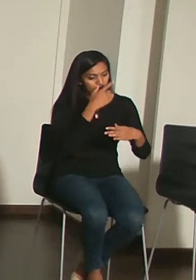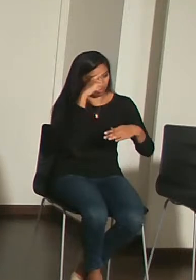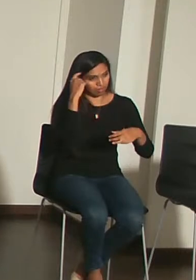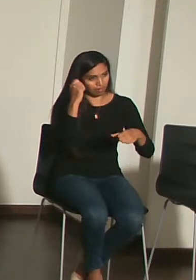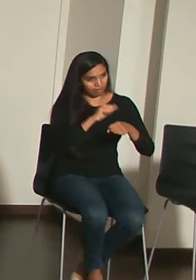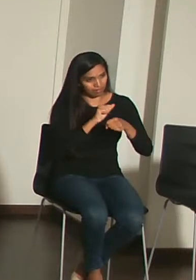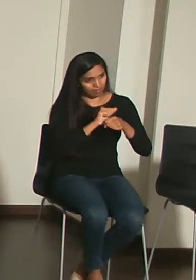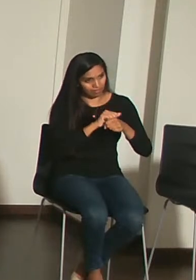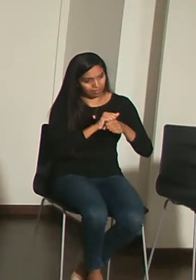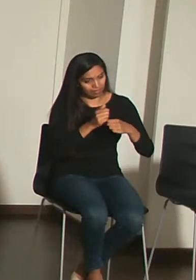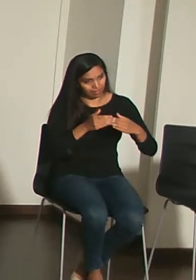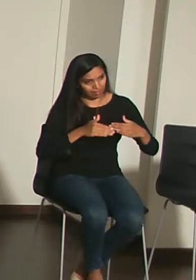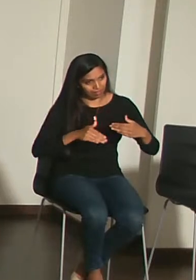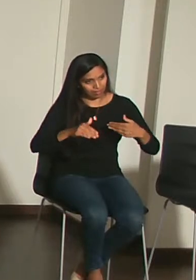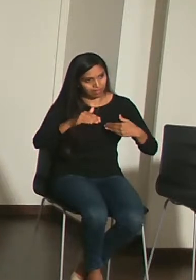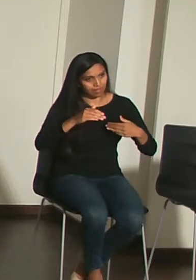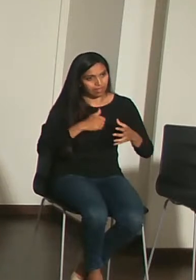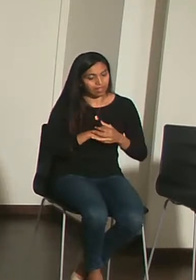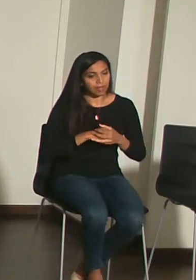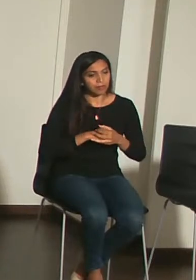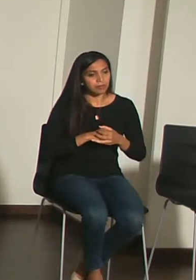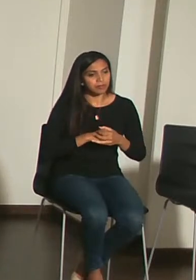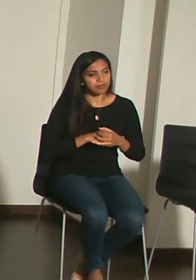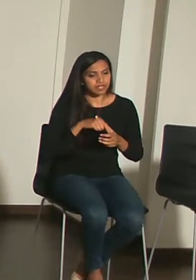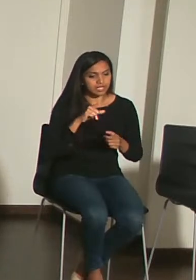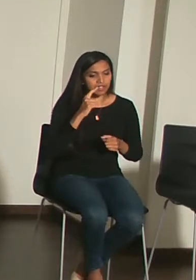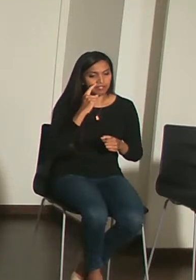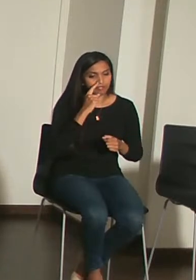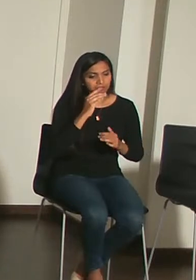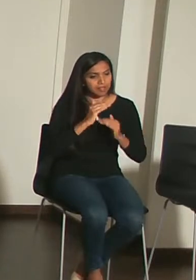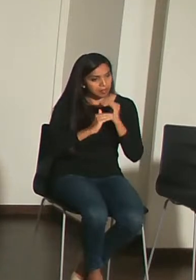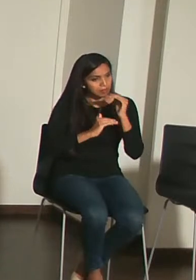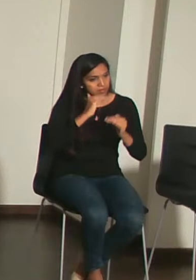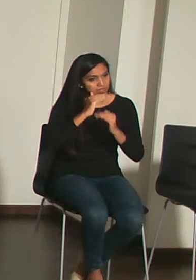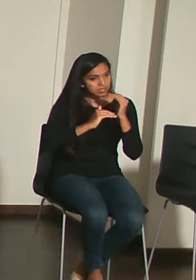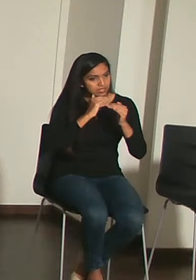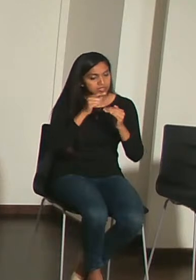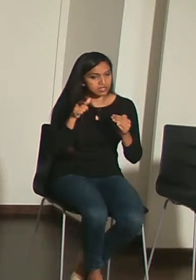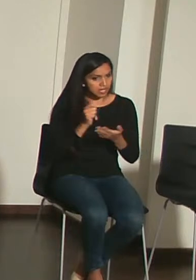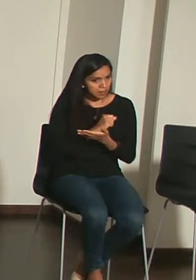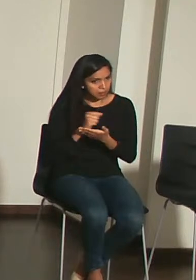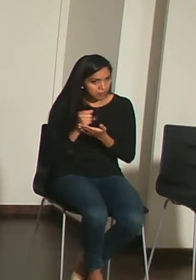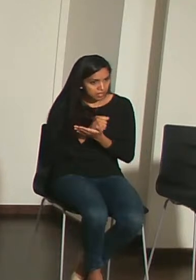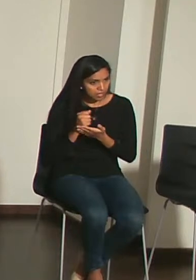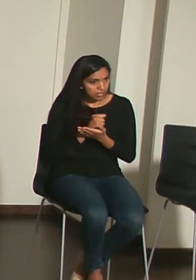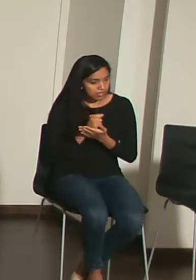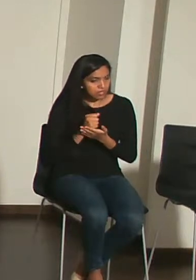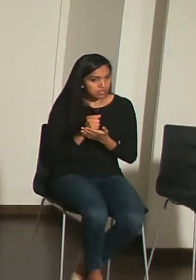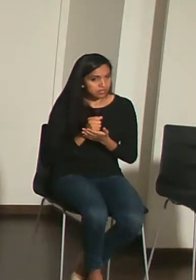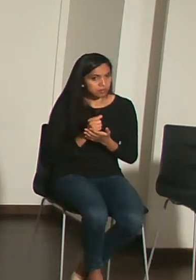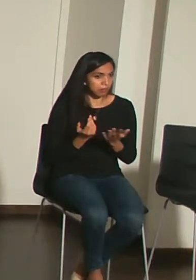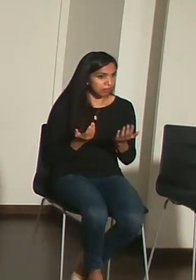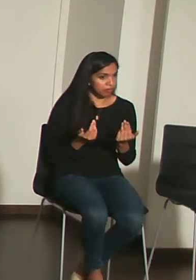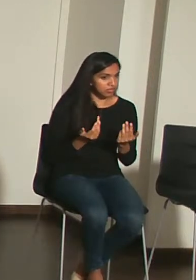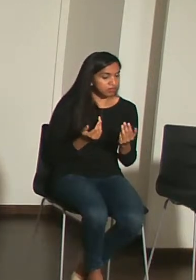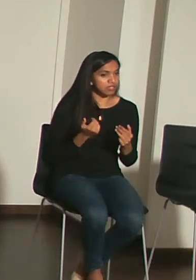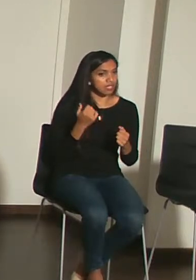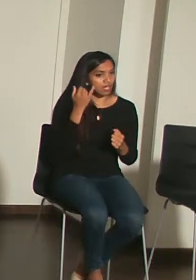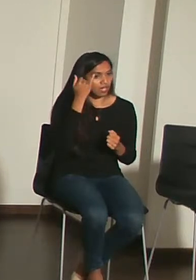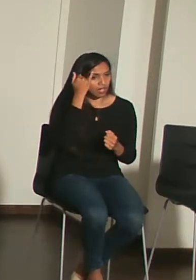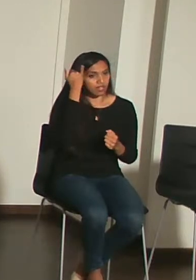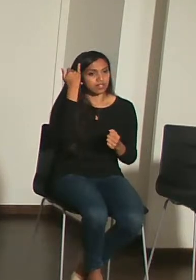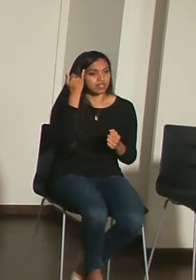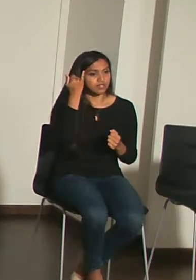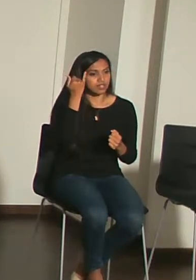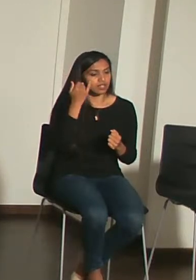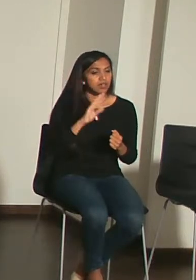work. Are we saying here that a feminist practice has to then be about this idea of erasure, which